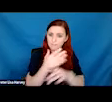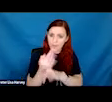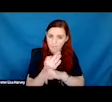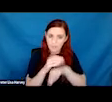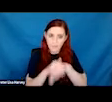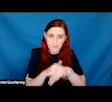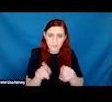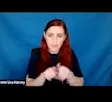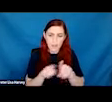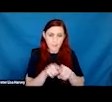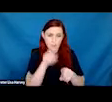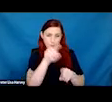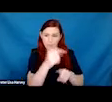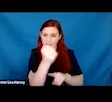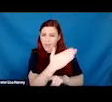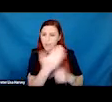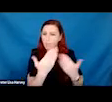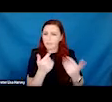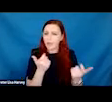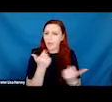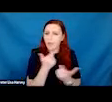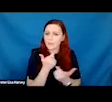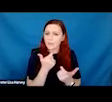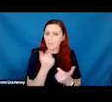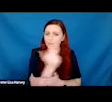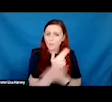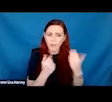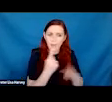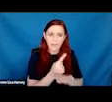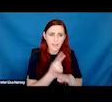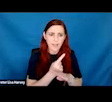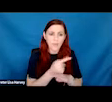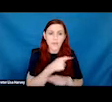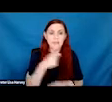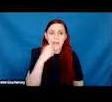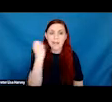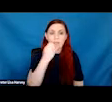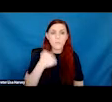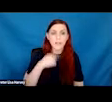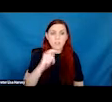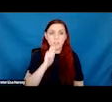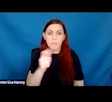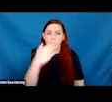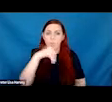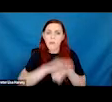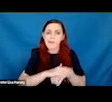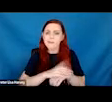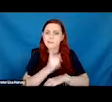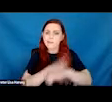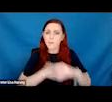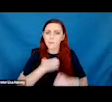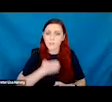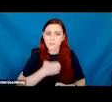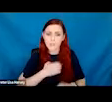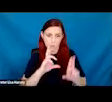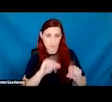a cartoon that the disabled person said, "Excuse me, barman, can you tell me the way to the disabled toilets?" And the barman saying, "Not only will I